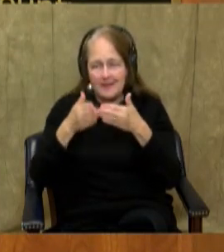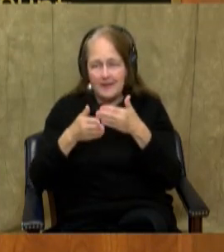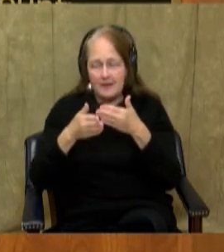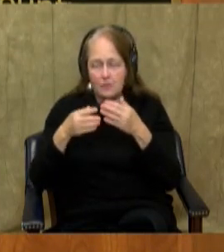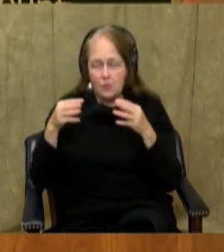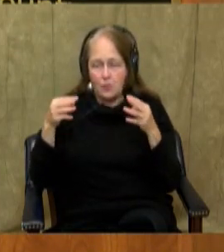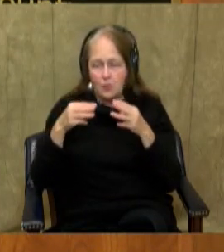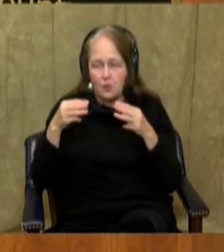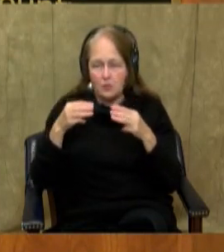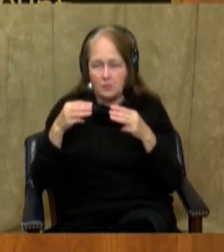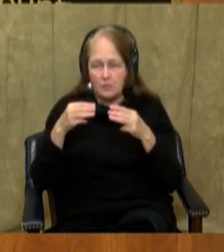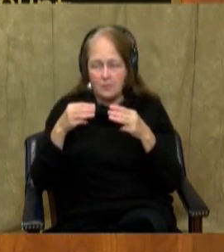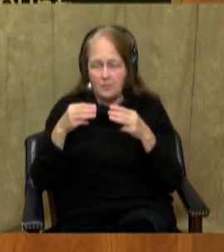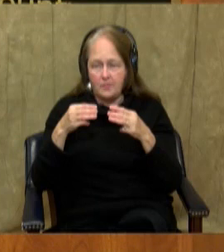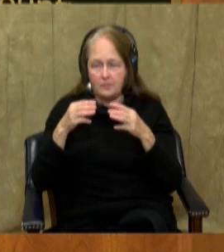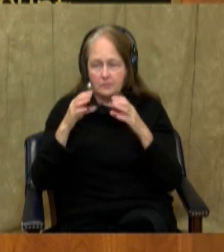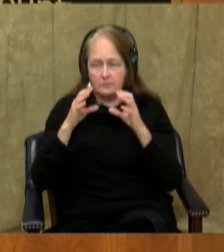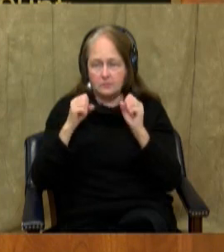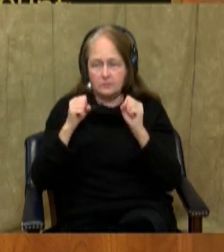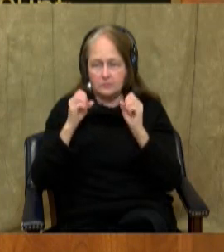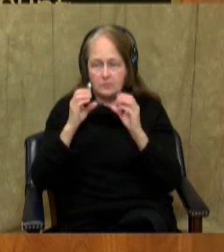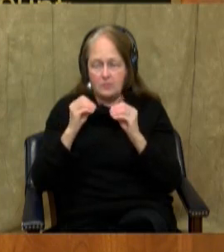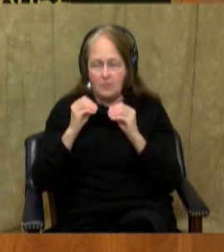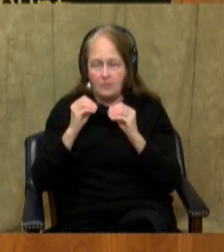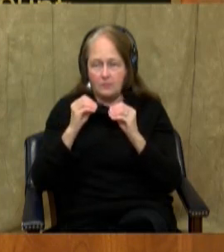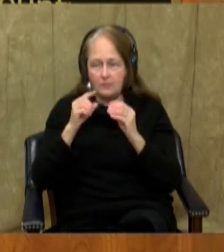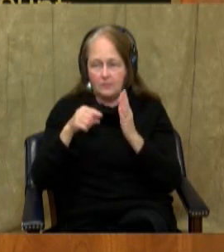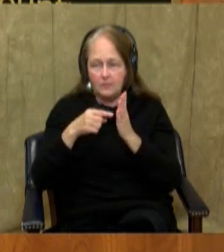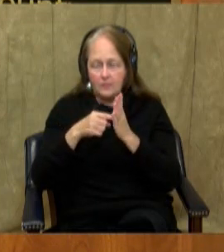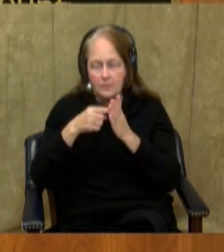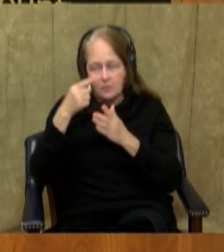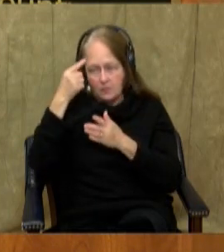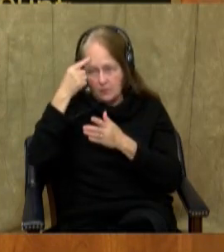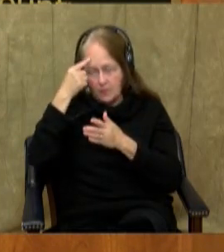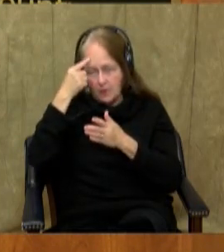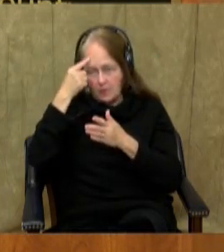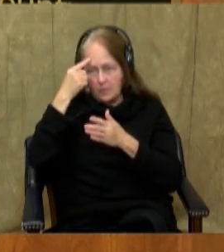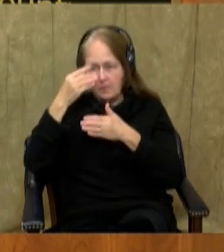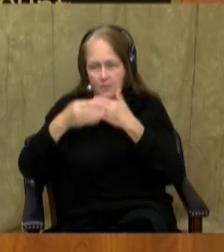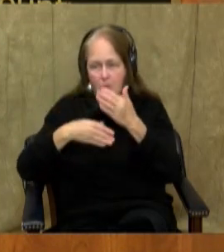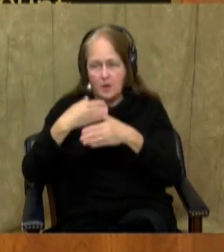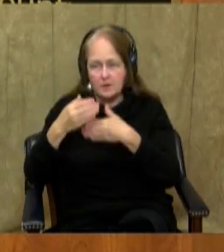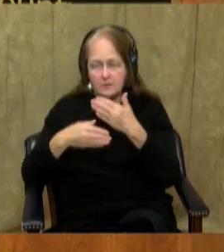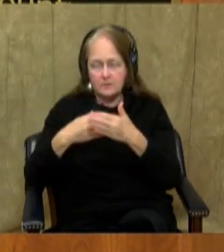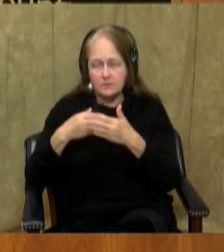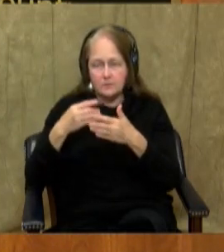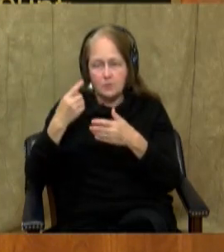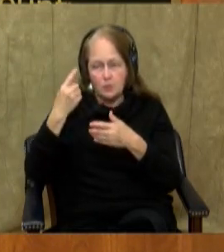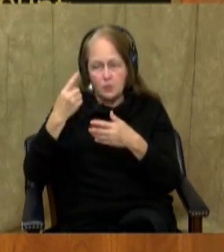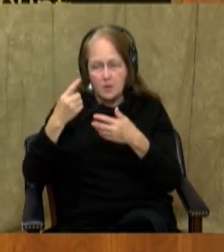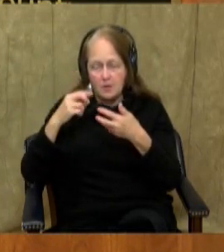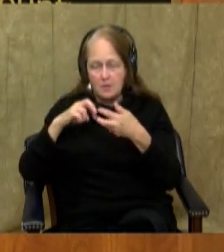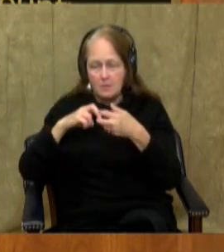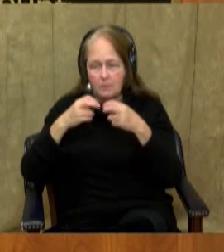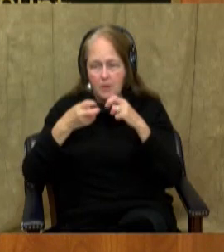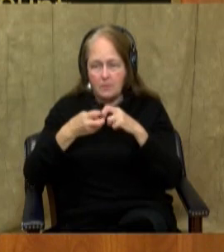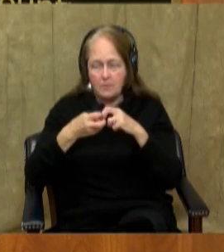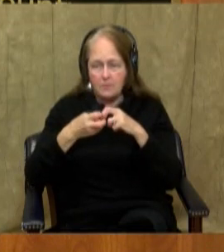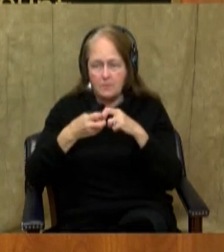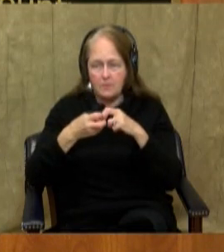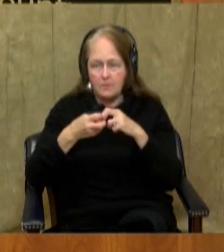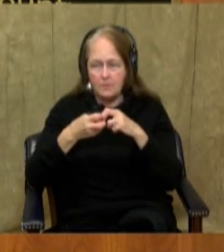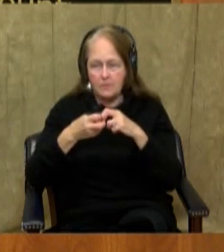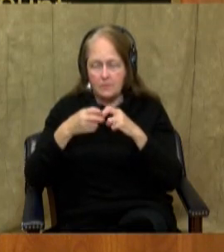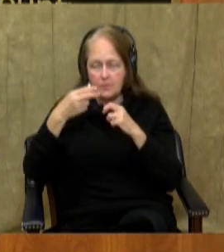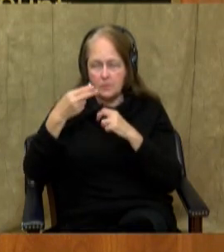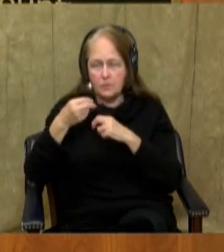war, all right? So that was the thought process. Now, the problem was this. The